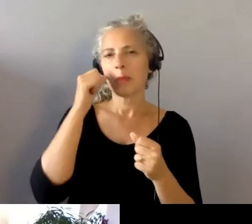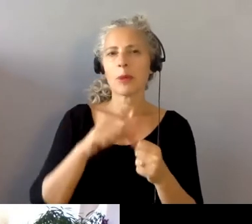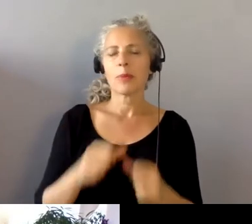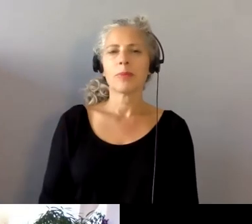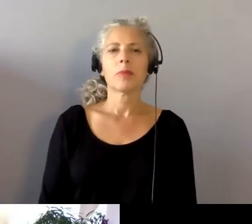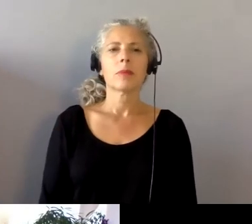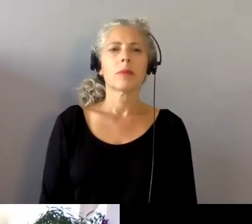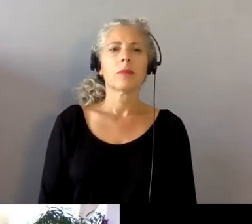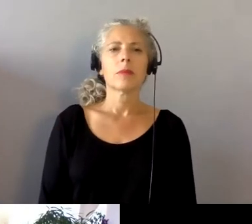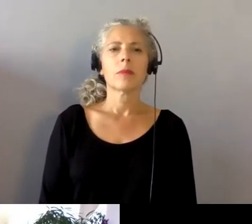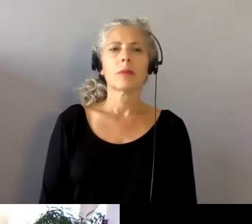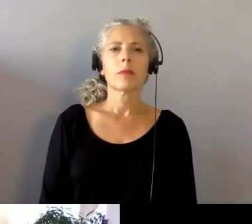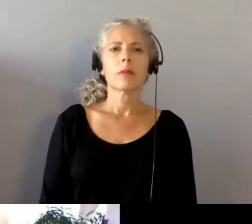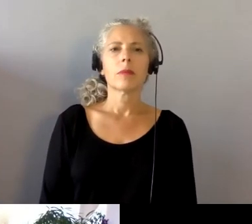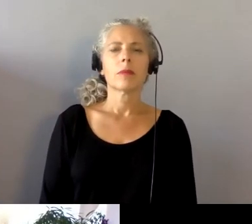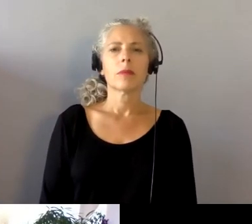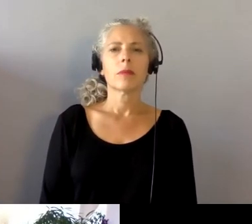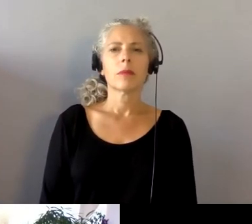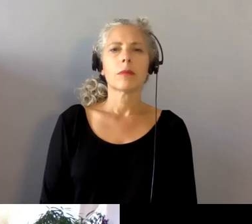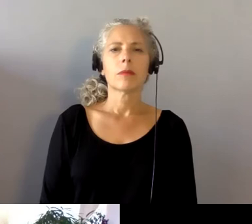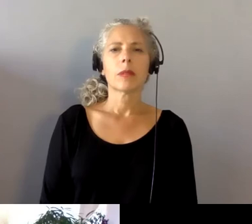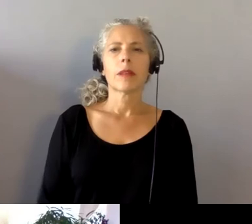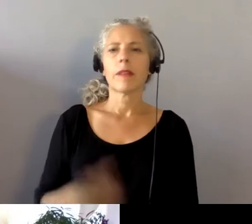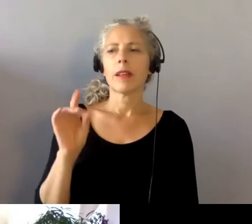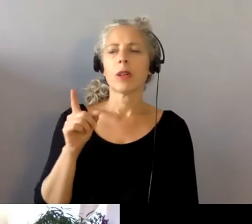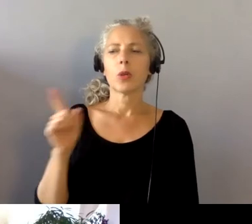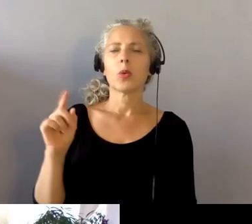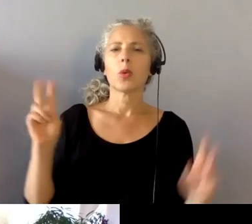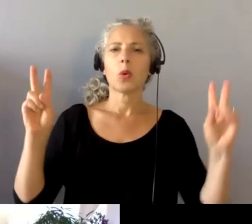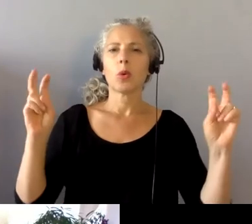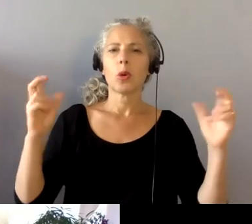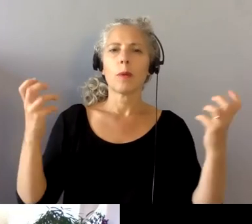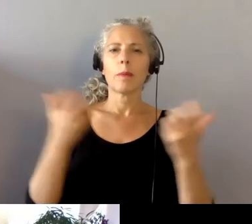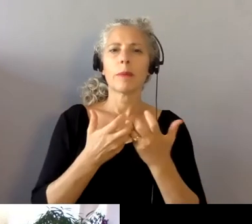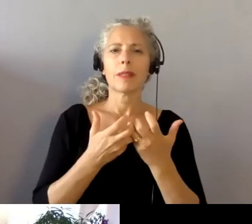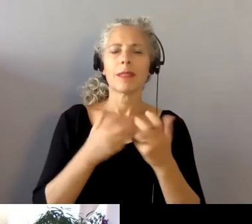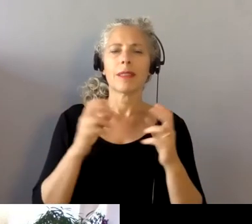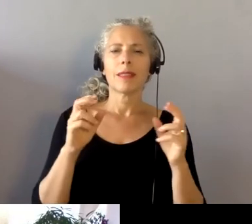So I found a quote by you that I really loved and really fits with our theme today.